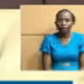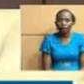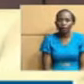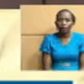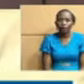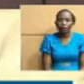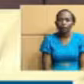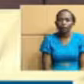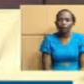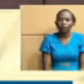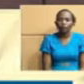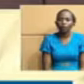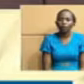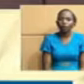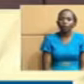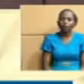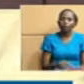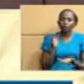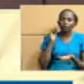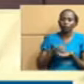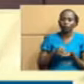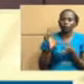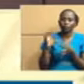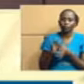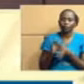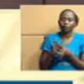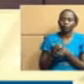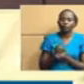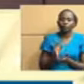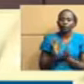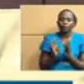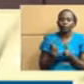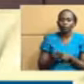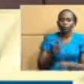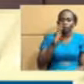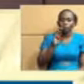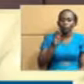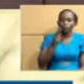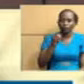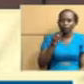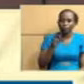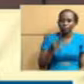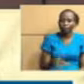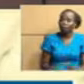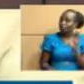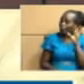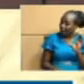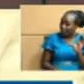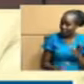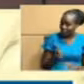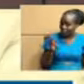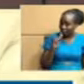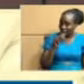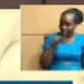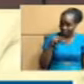Okay, we will need to reconnect with Patrick Katavazi and Bernard Mujuni. You listen to a lady like Angela and what she's